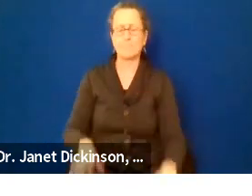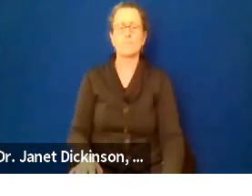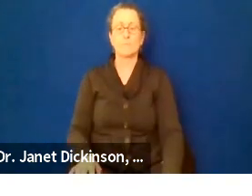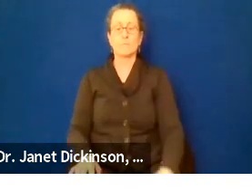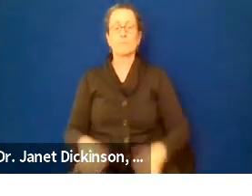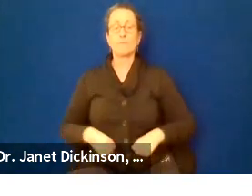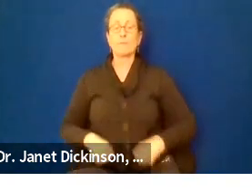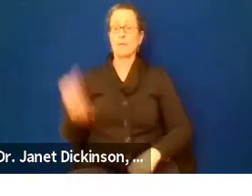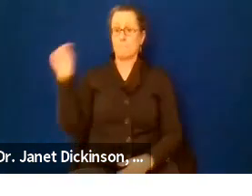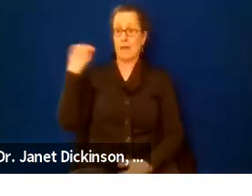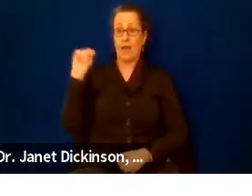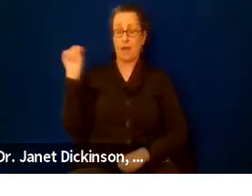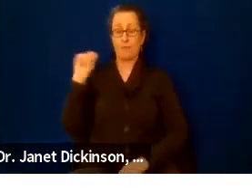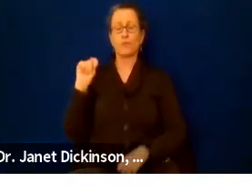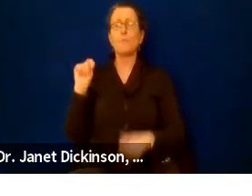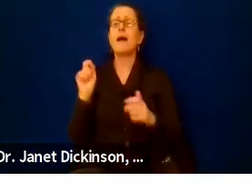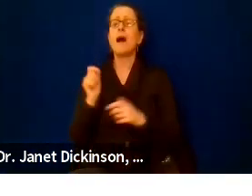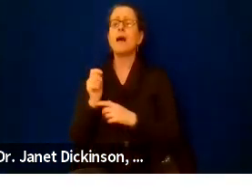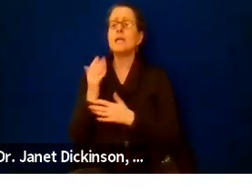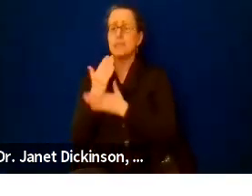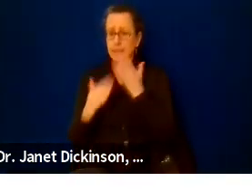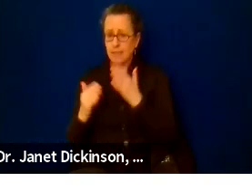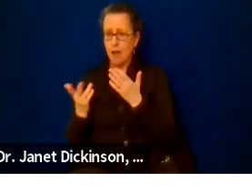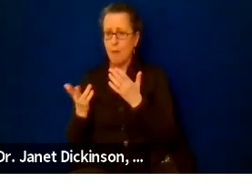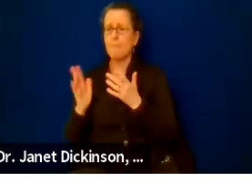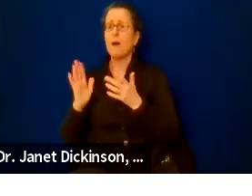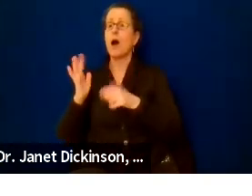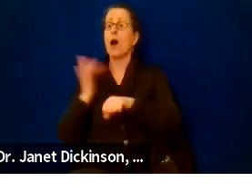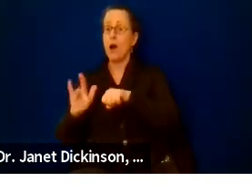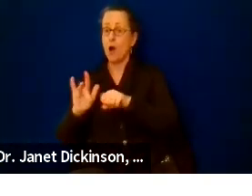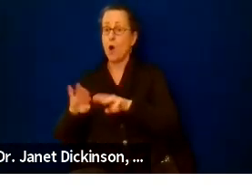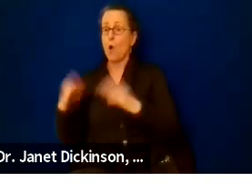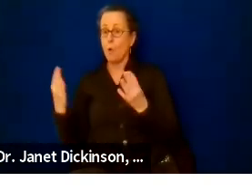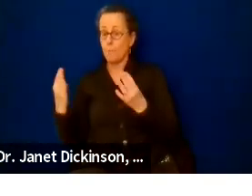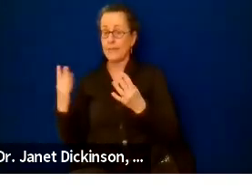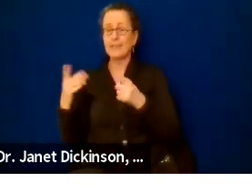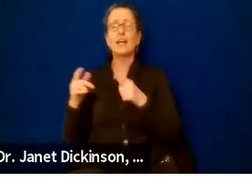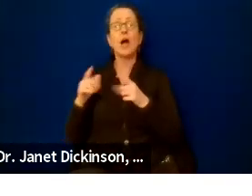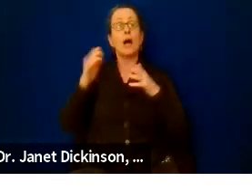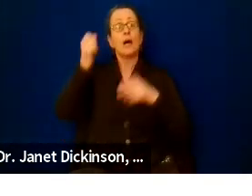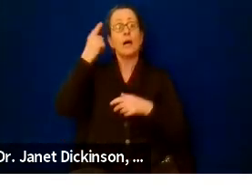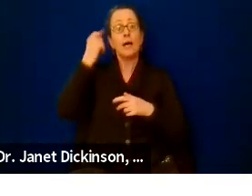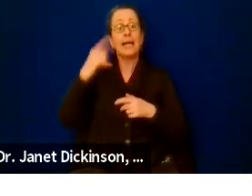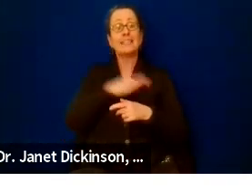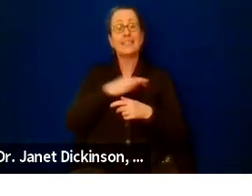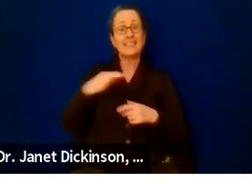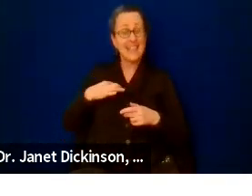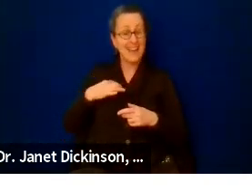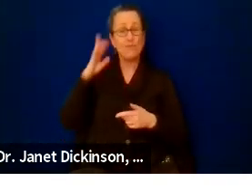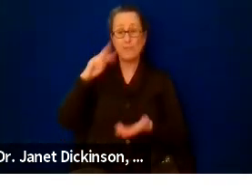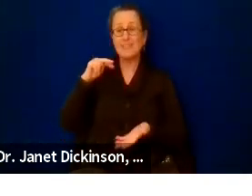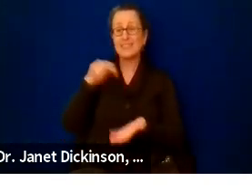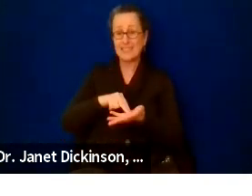which bathrooms are open throughout the day and have hall monitors who will be monitoring, for contact